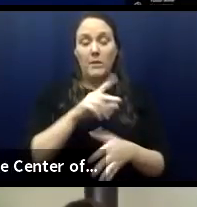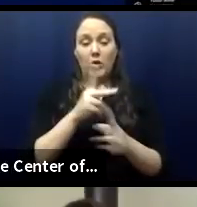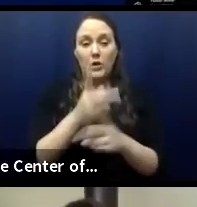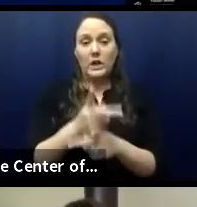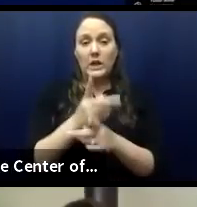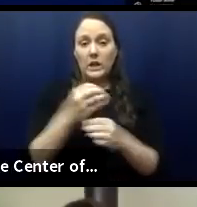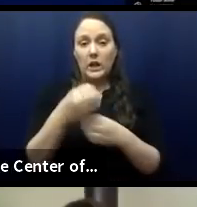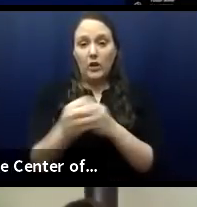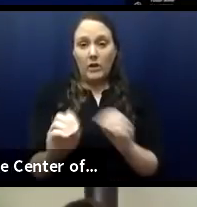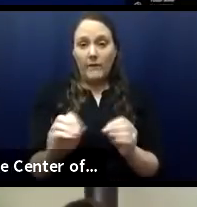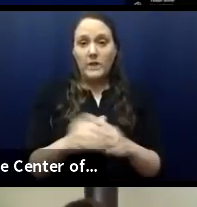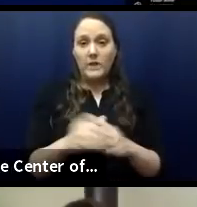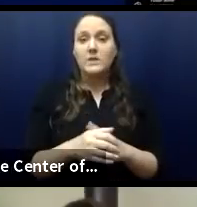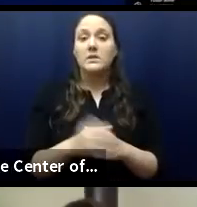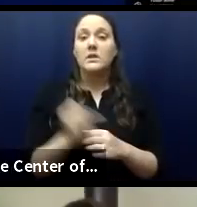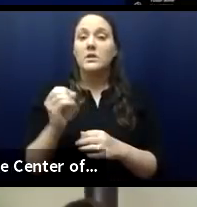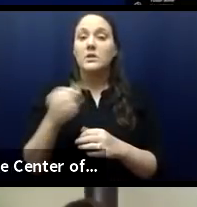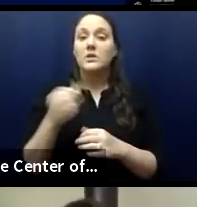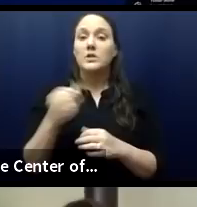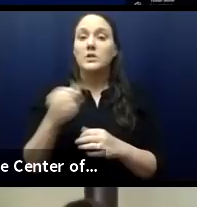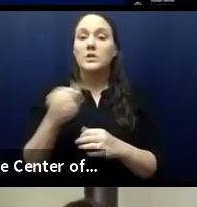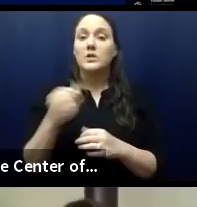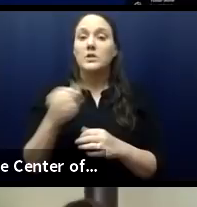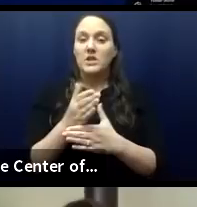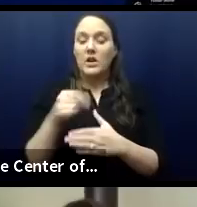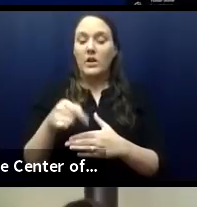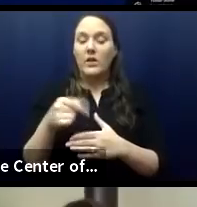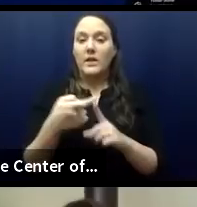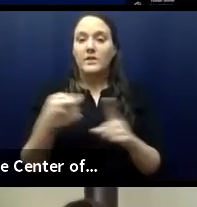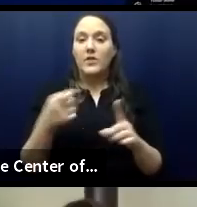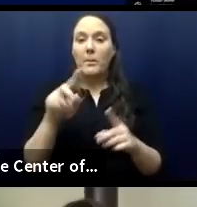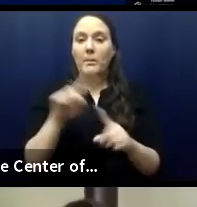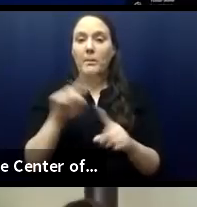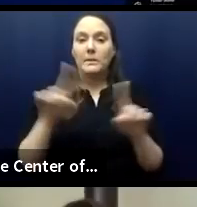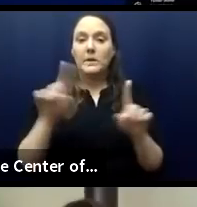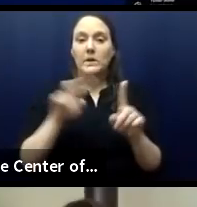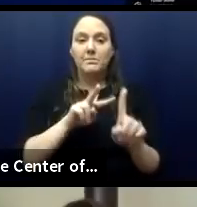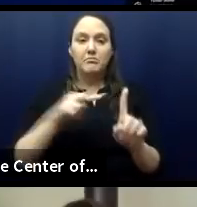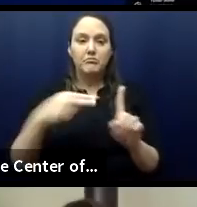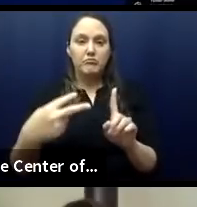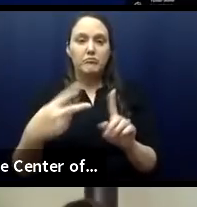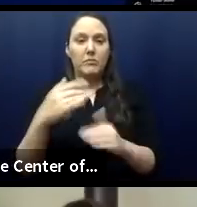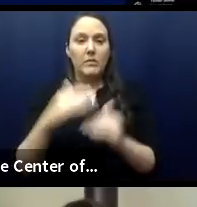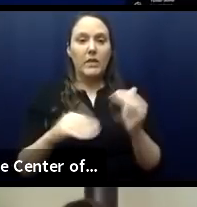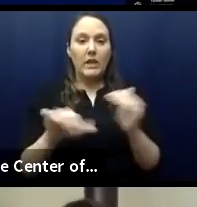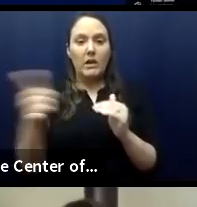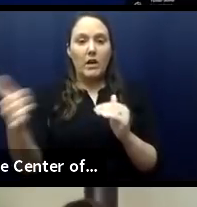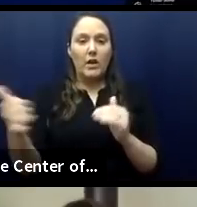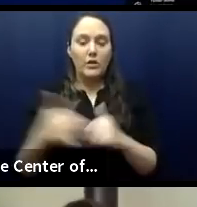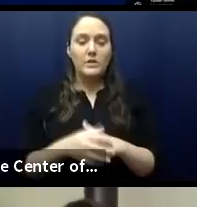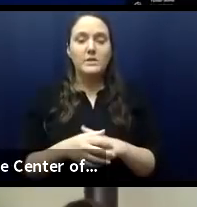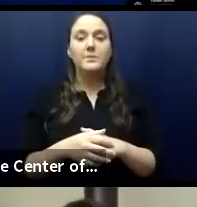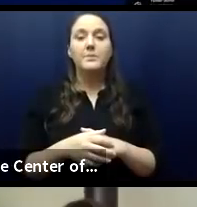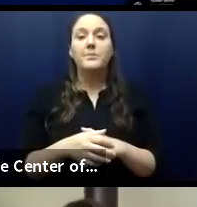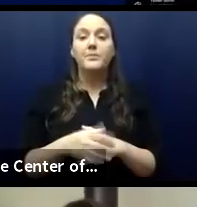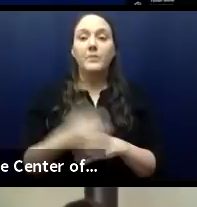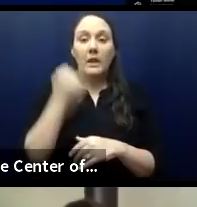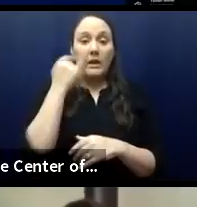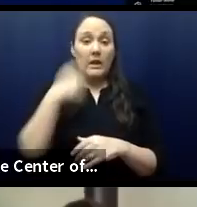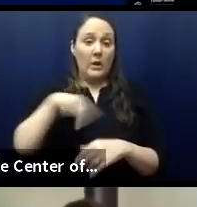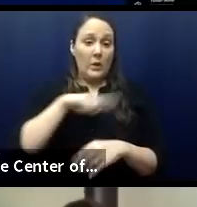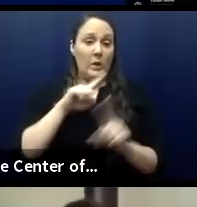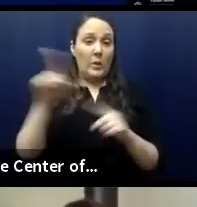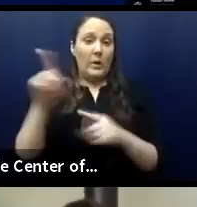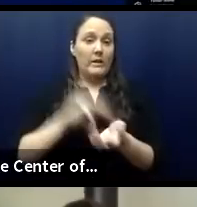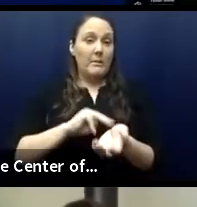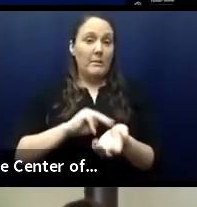And so I'd like to share this from maybe a little bit different standpoint than some of the others have. Those of us that went to medical school, this is kind of a refresher